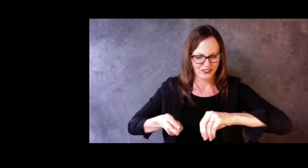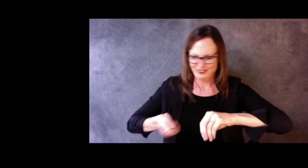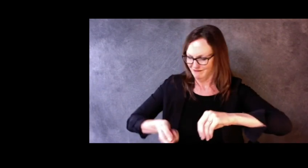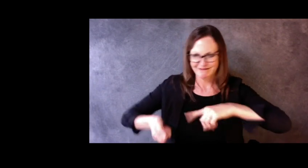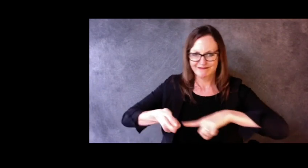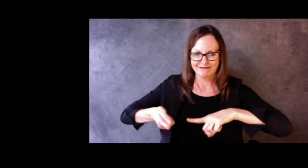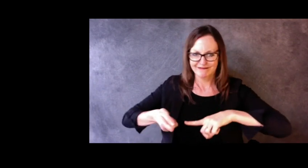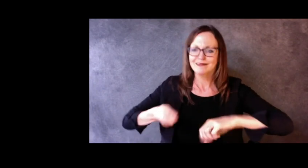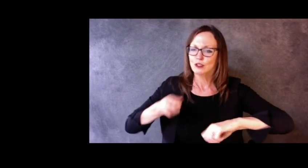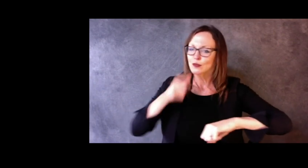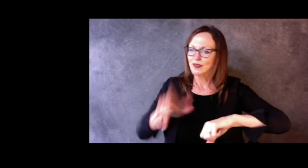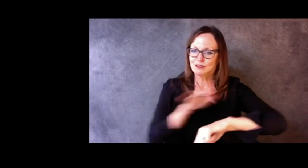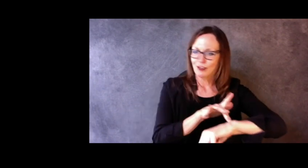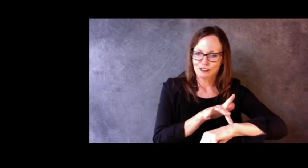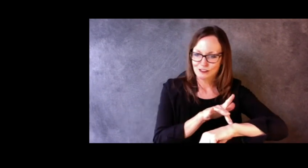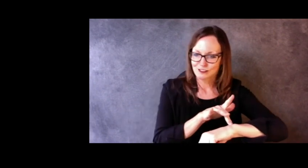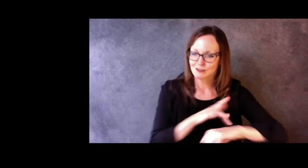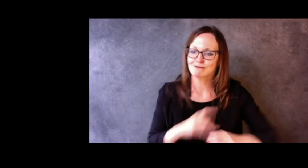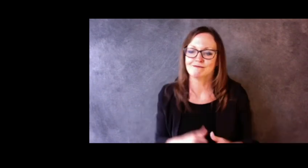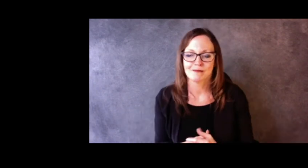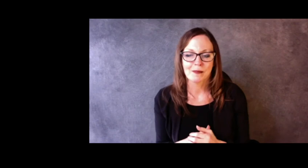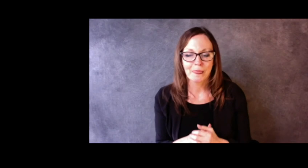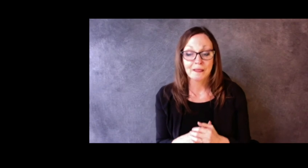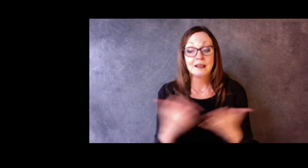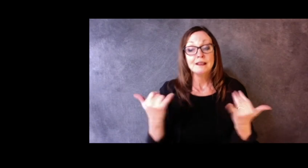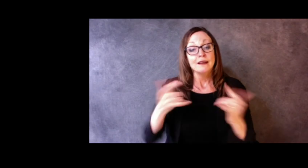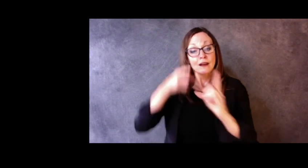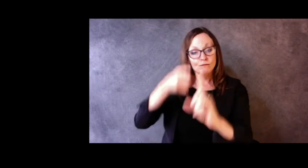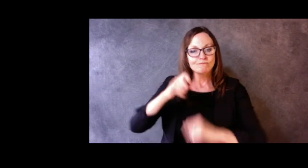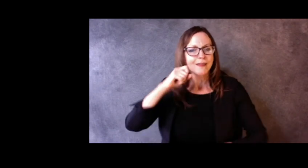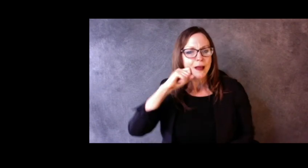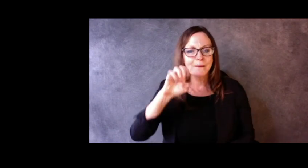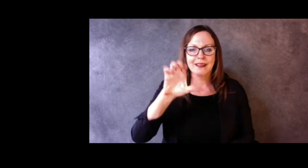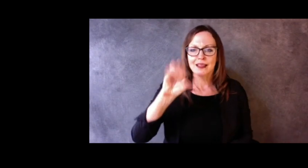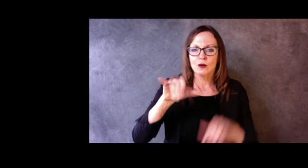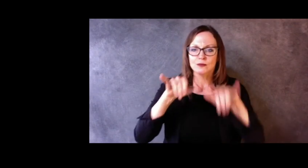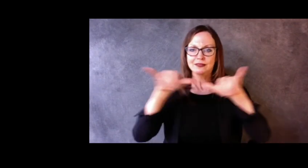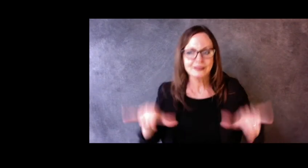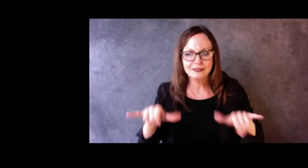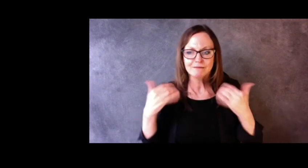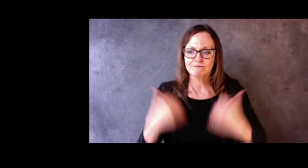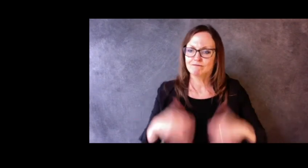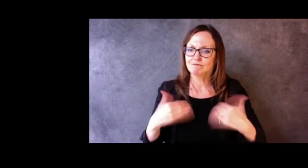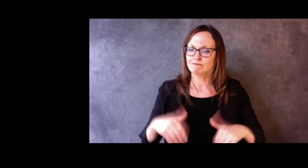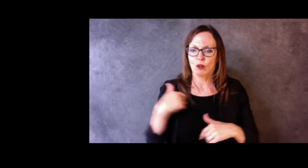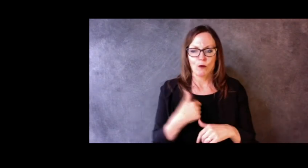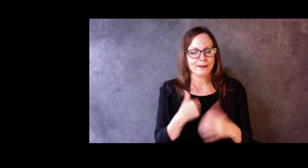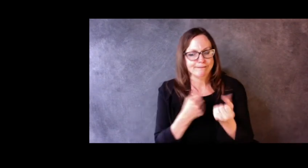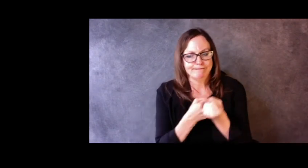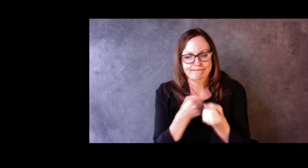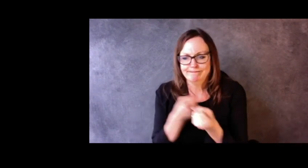the specific accessibility features and products, there are many other ways that we're working to make additional products, services, and